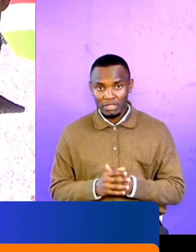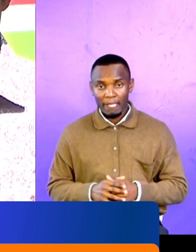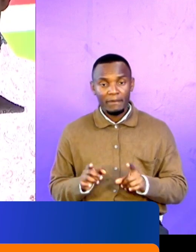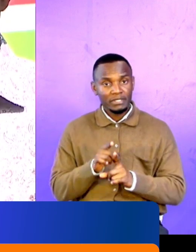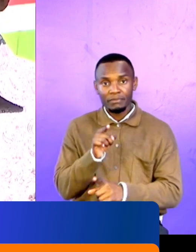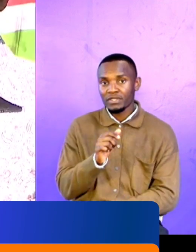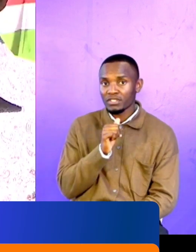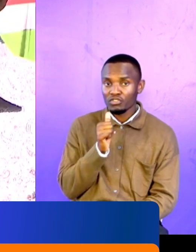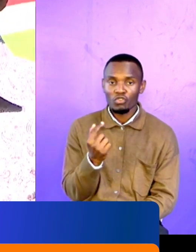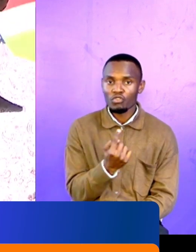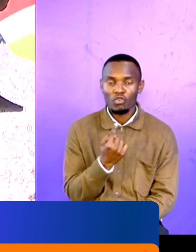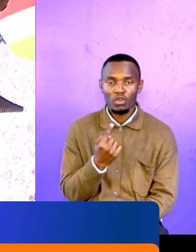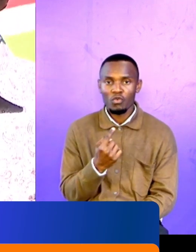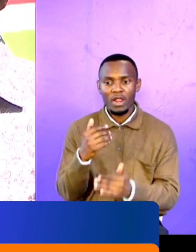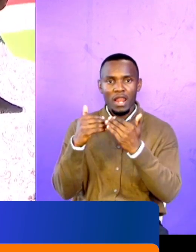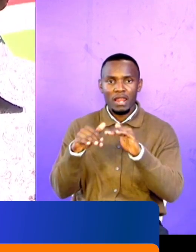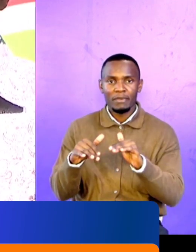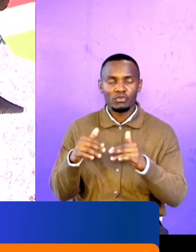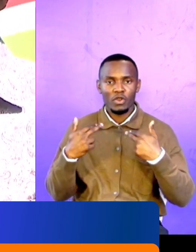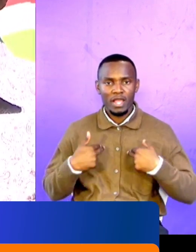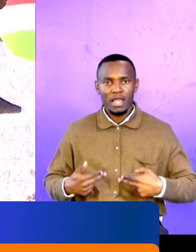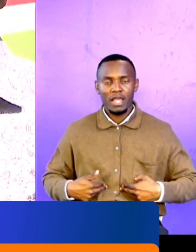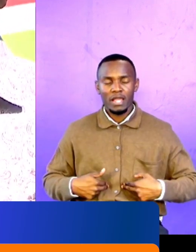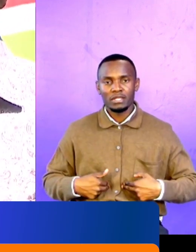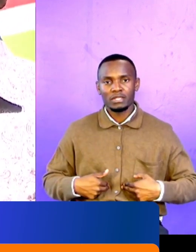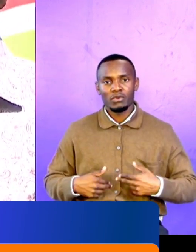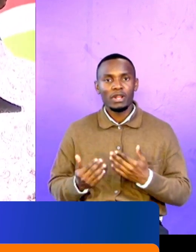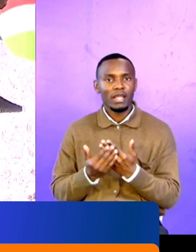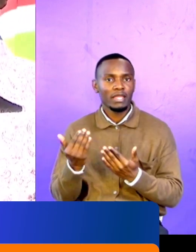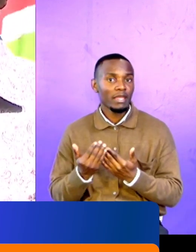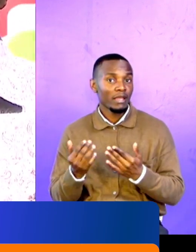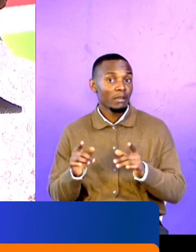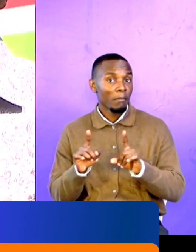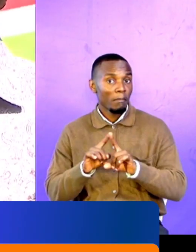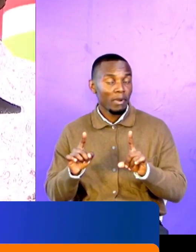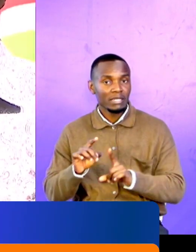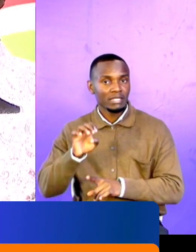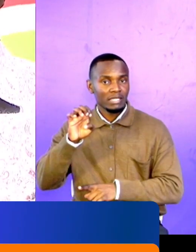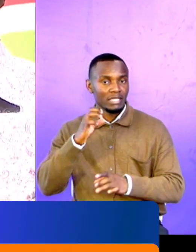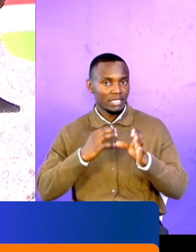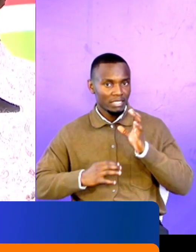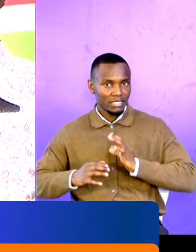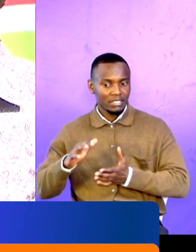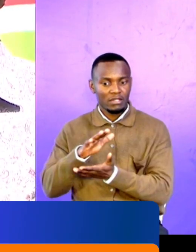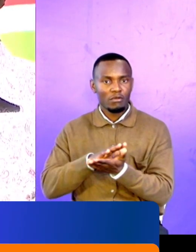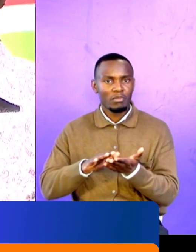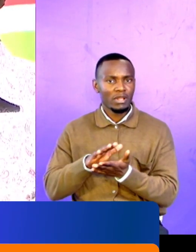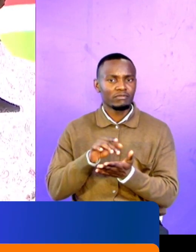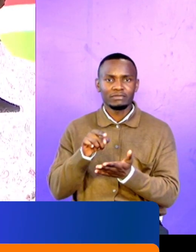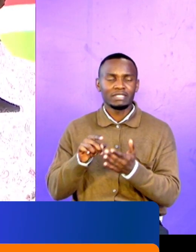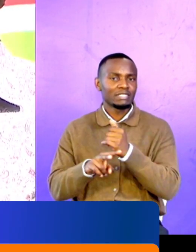sector. The e-citizen government platform for handling public funds is a haste.